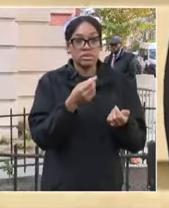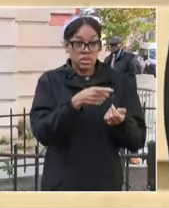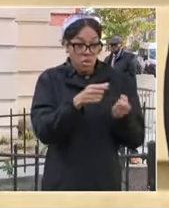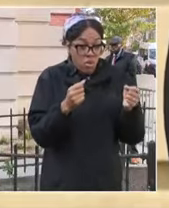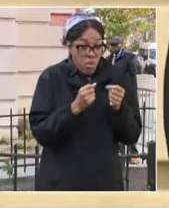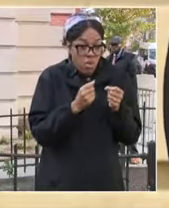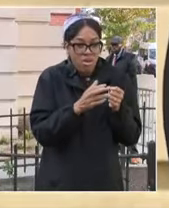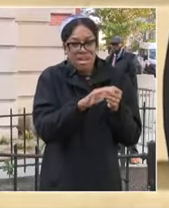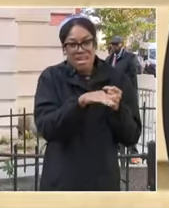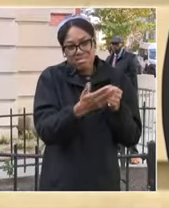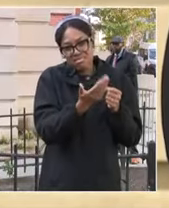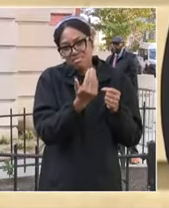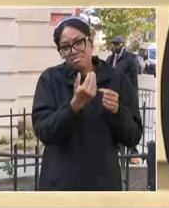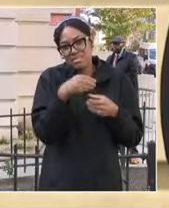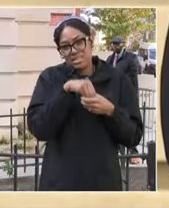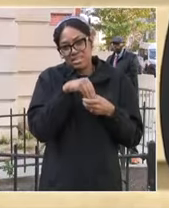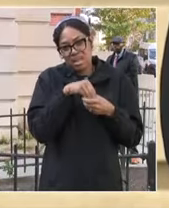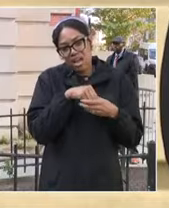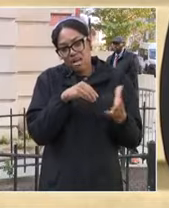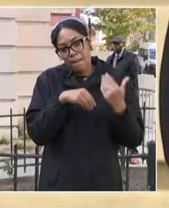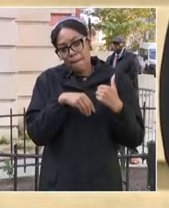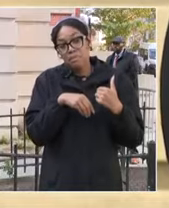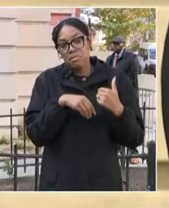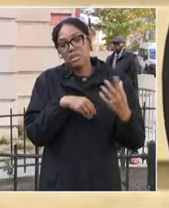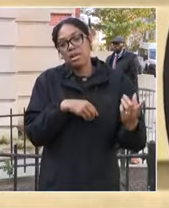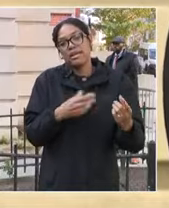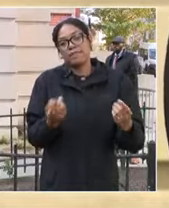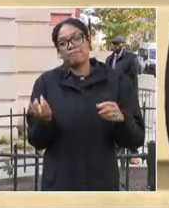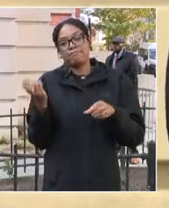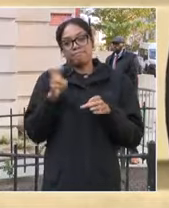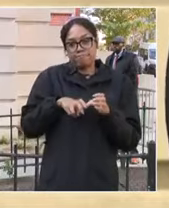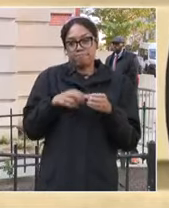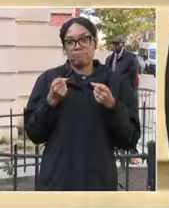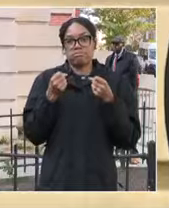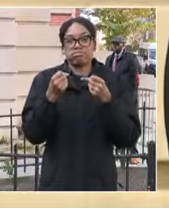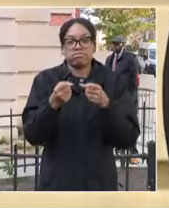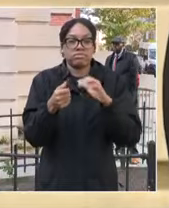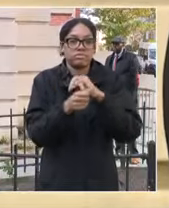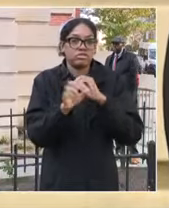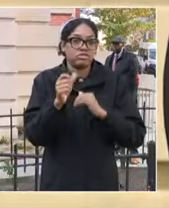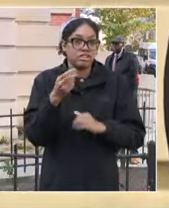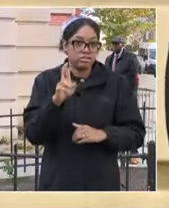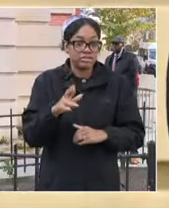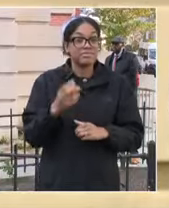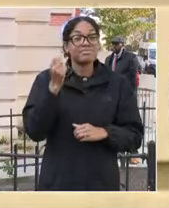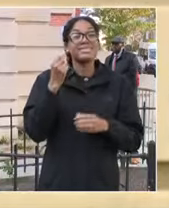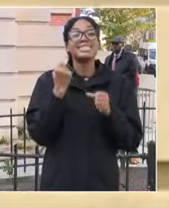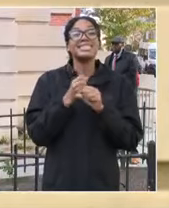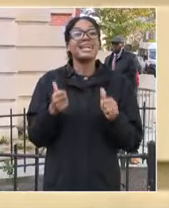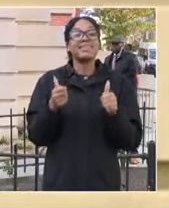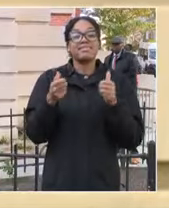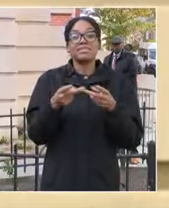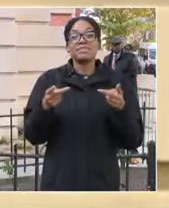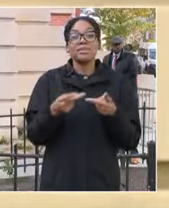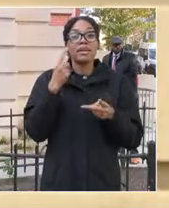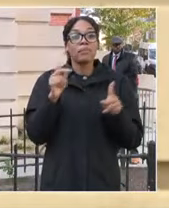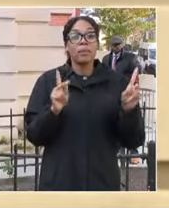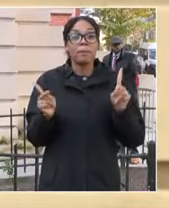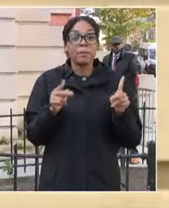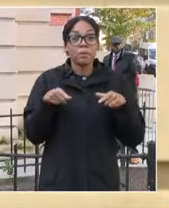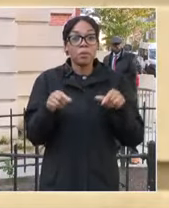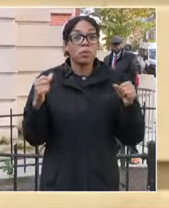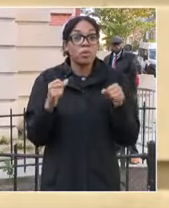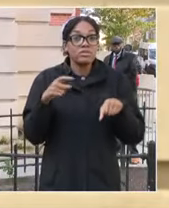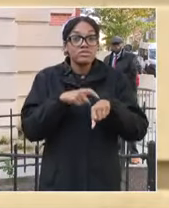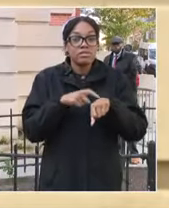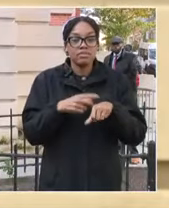people is inside, and we have that space. So now I'm going to turn to Director Pierre to talk about our